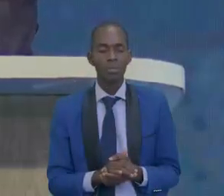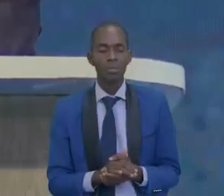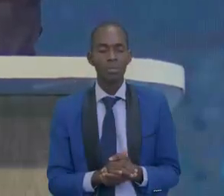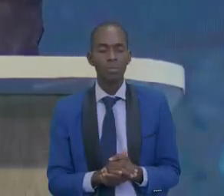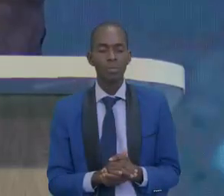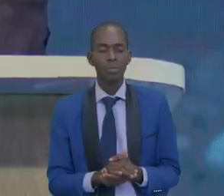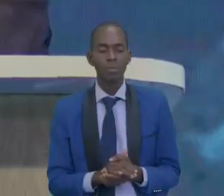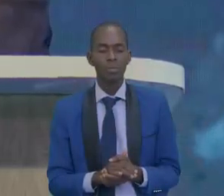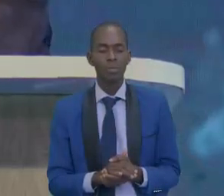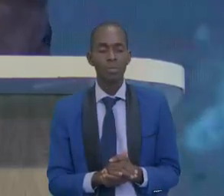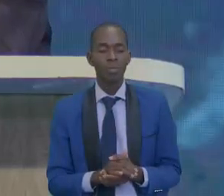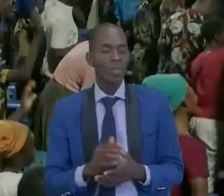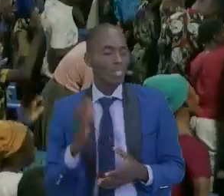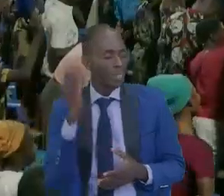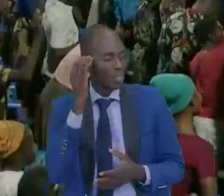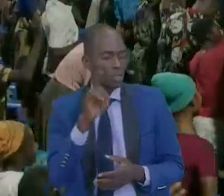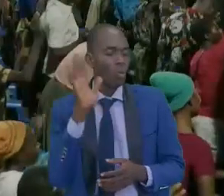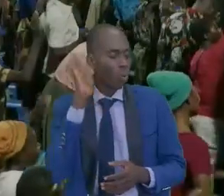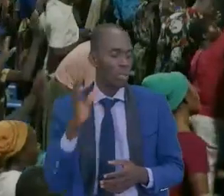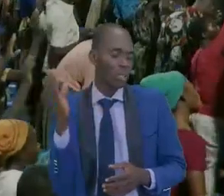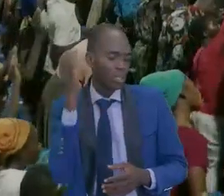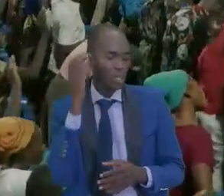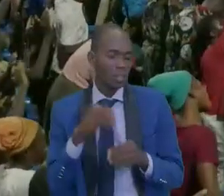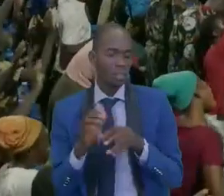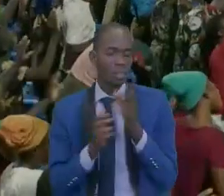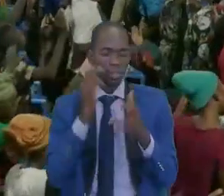Listen, and you will hear in Jesus' name.